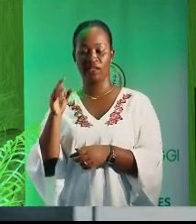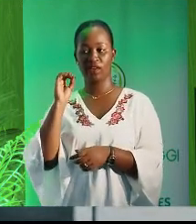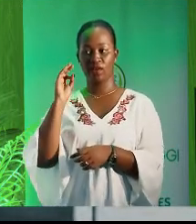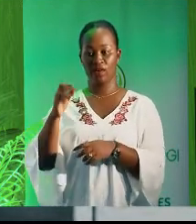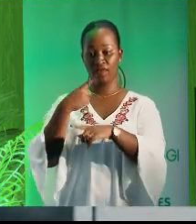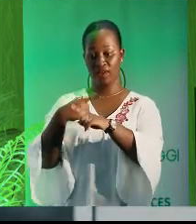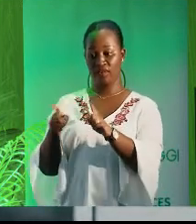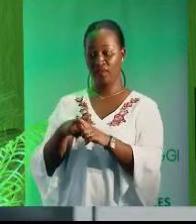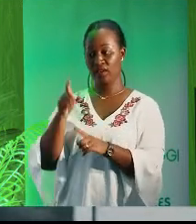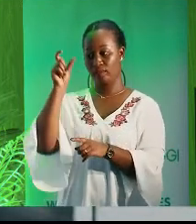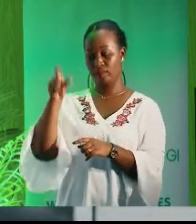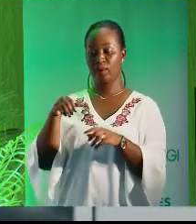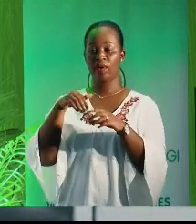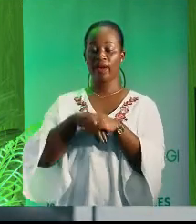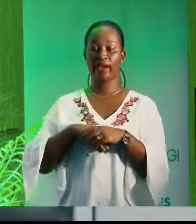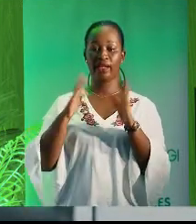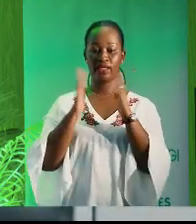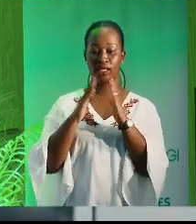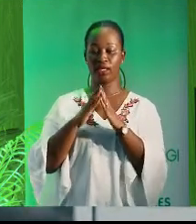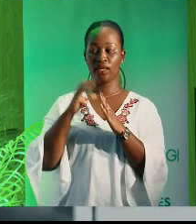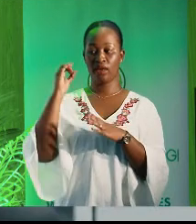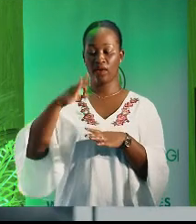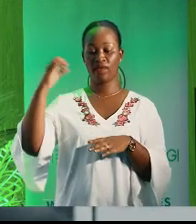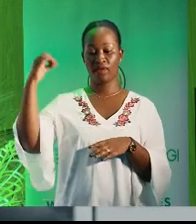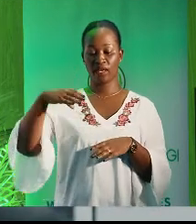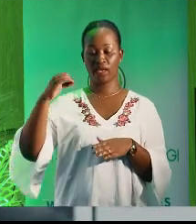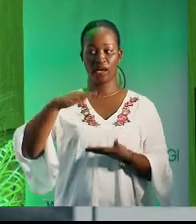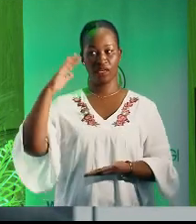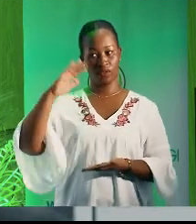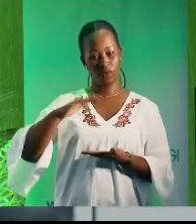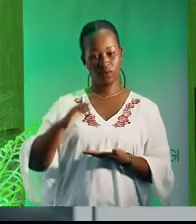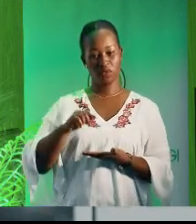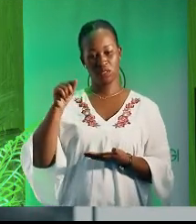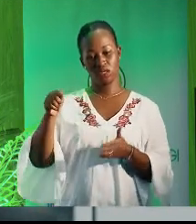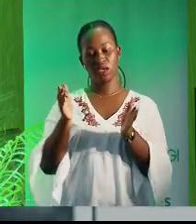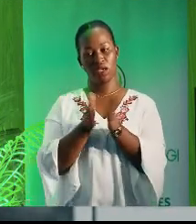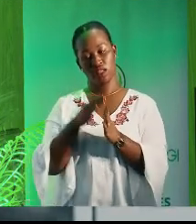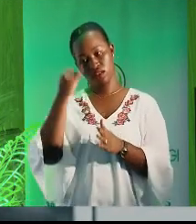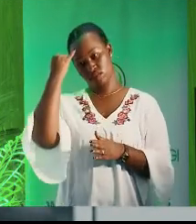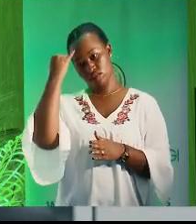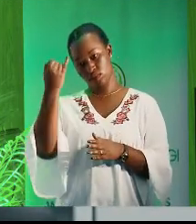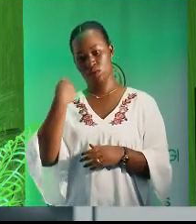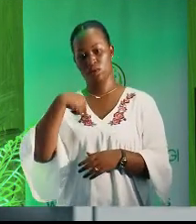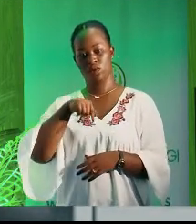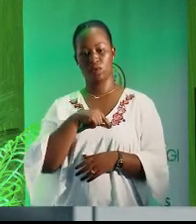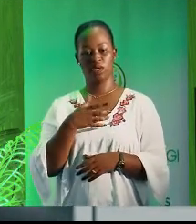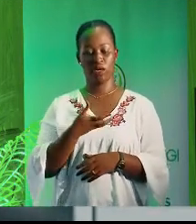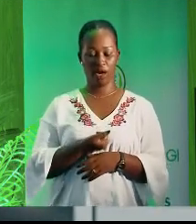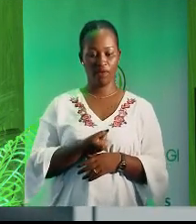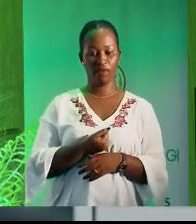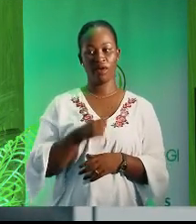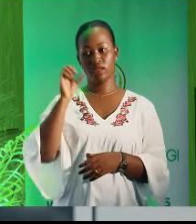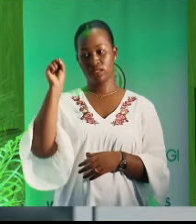people in the city of Kigali, reduce greenhouse gas emission by an estimated 35,000